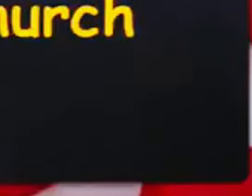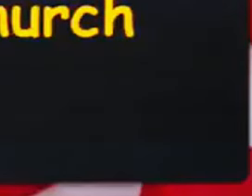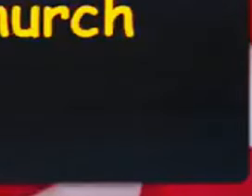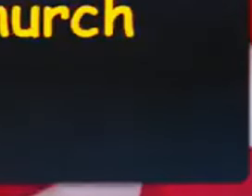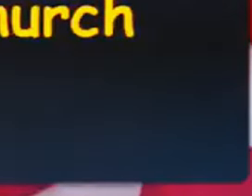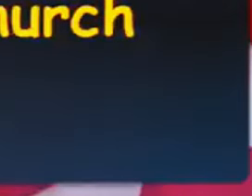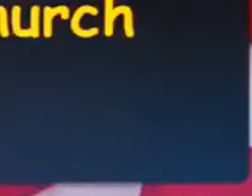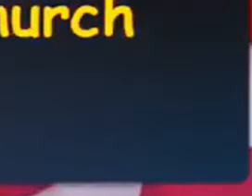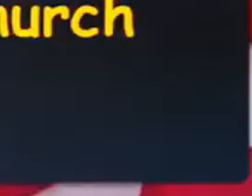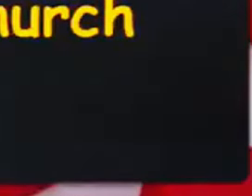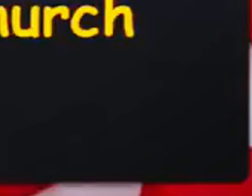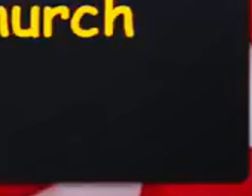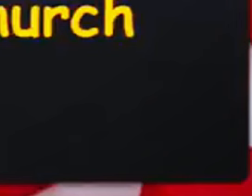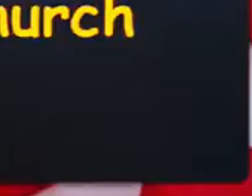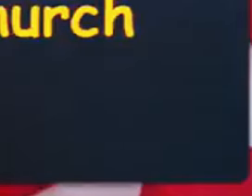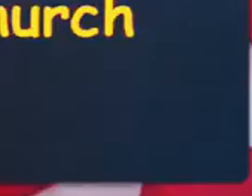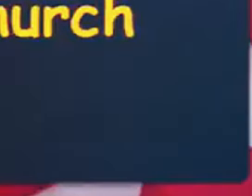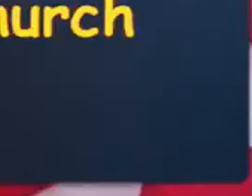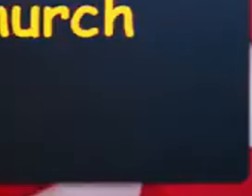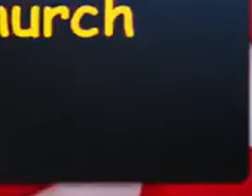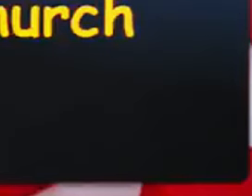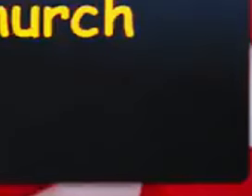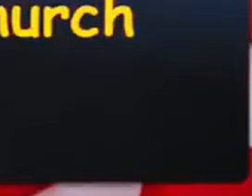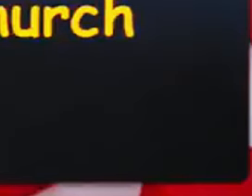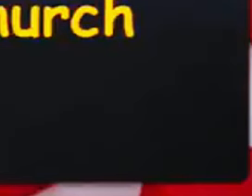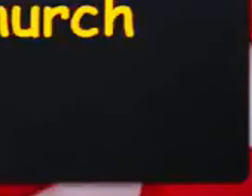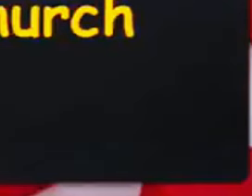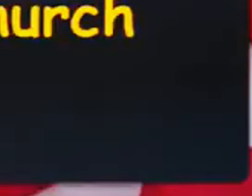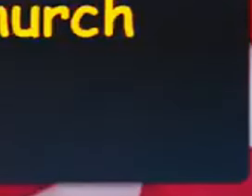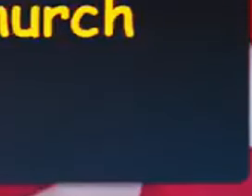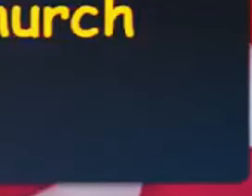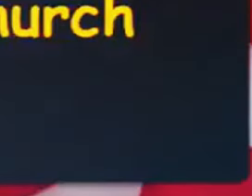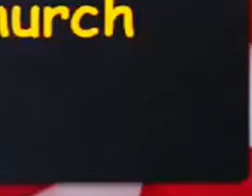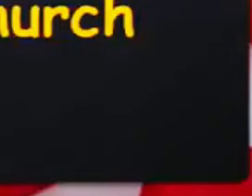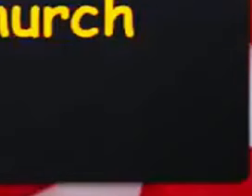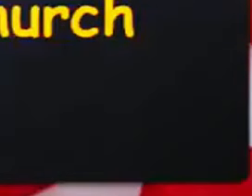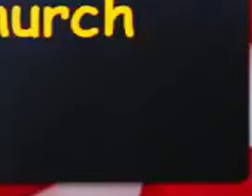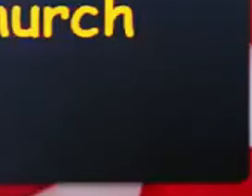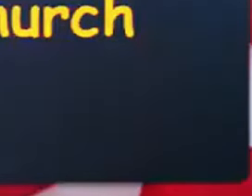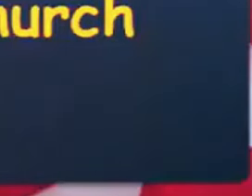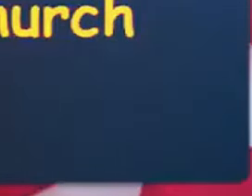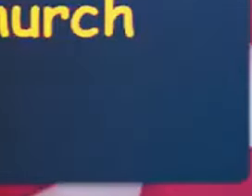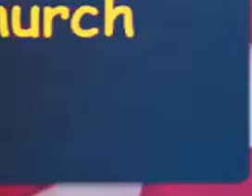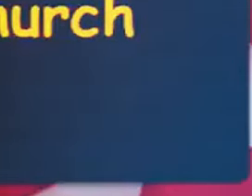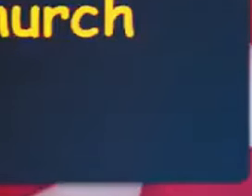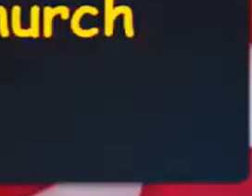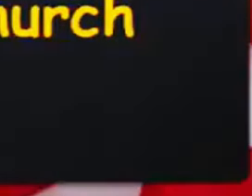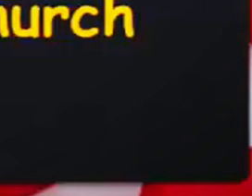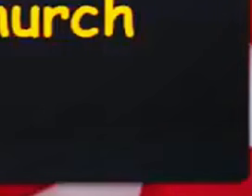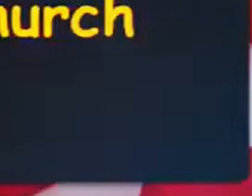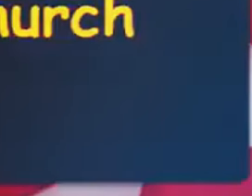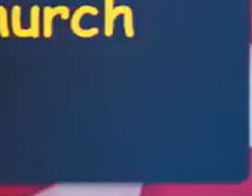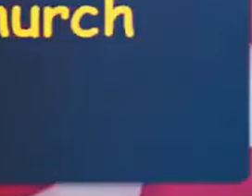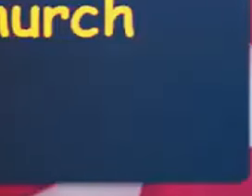everywhere. This young girl at around 7 years. Now